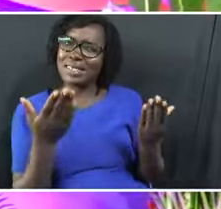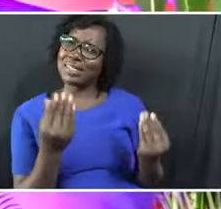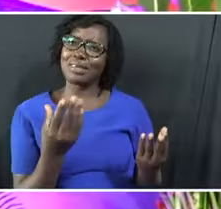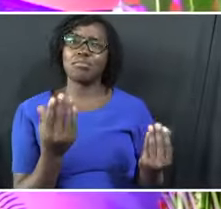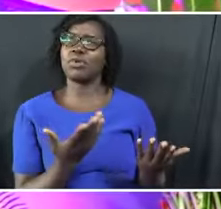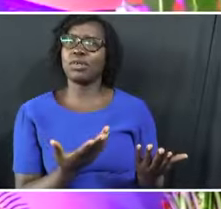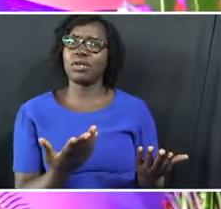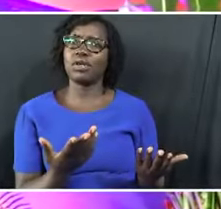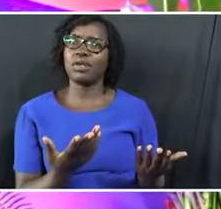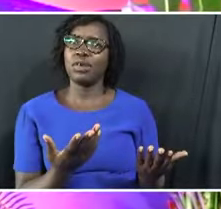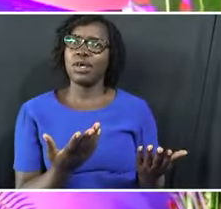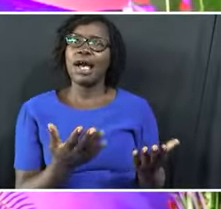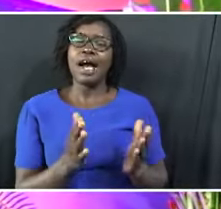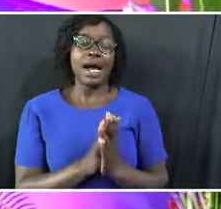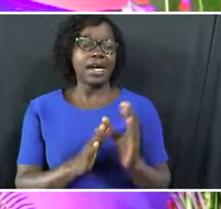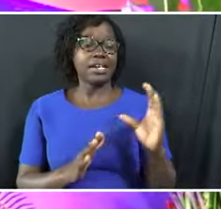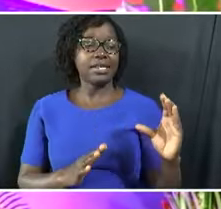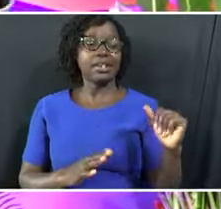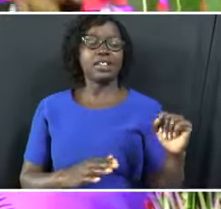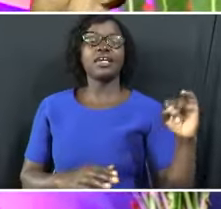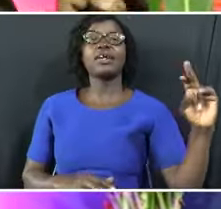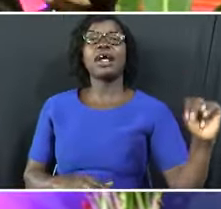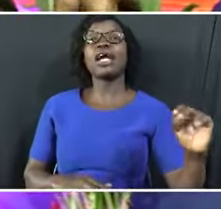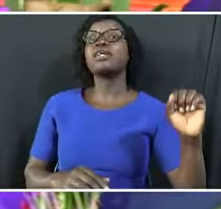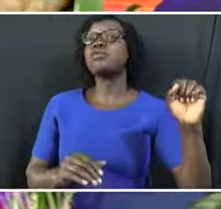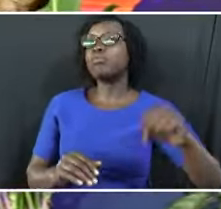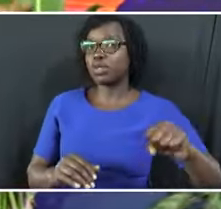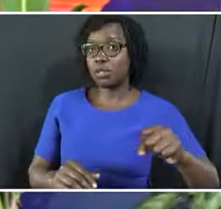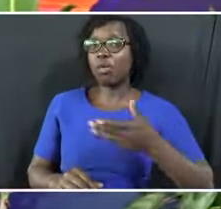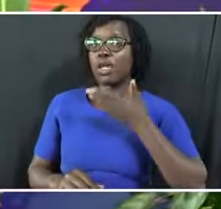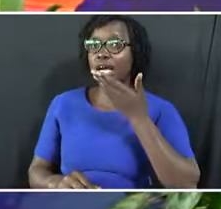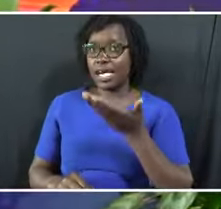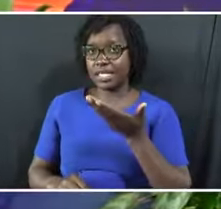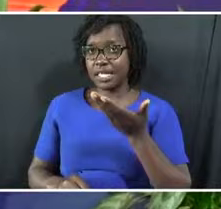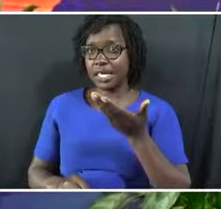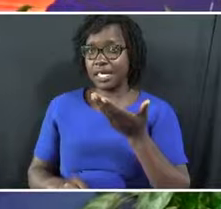Abel? And Cain could have responded by saying,